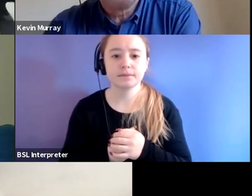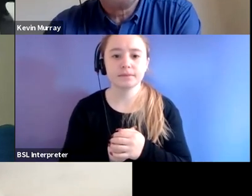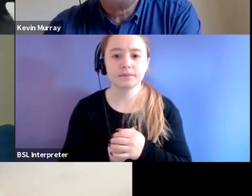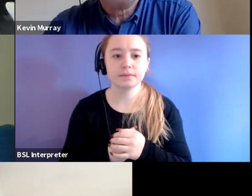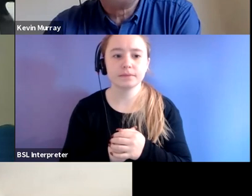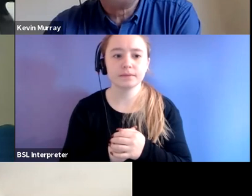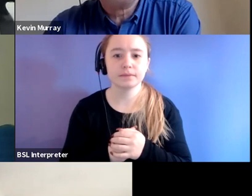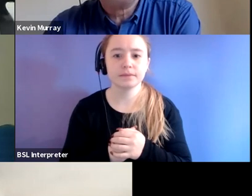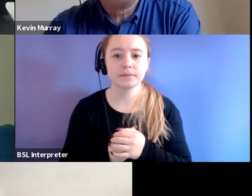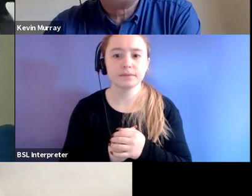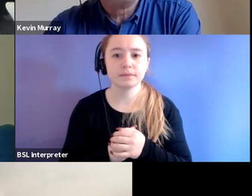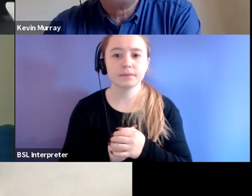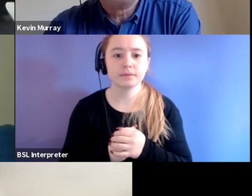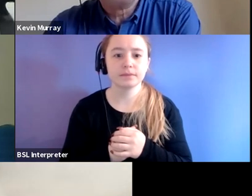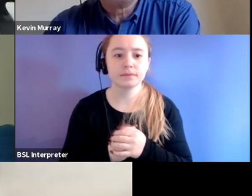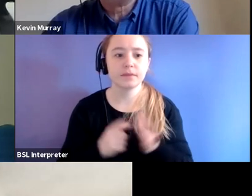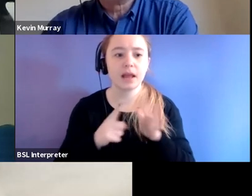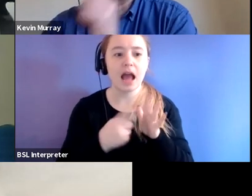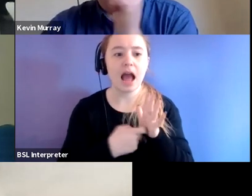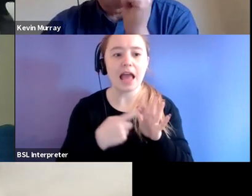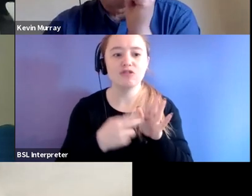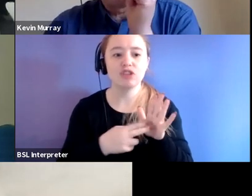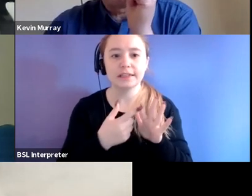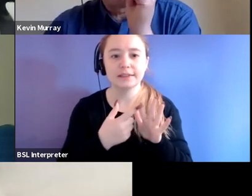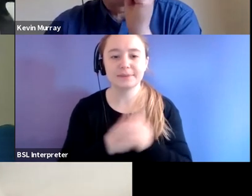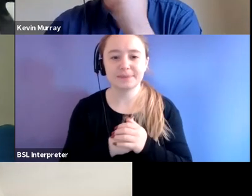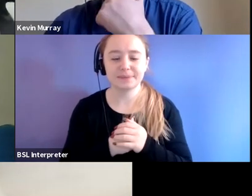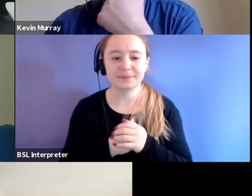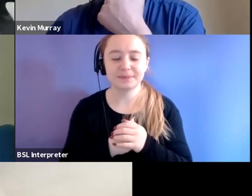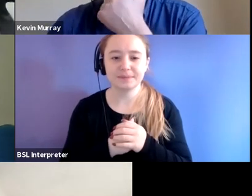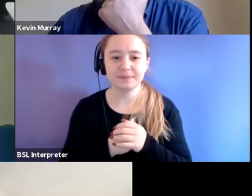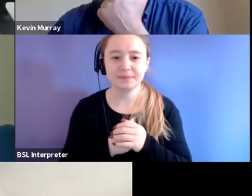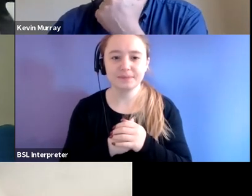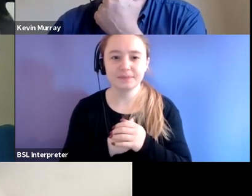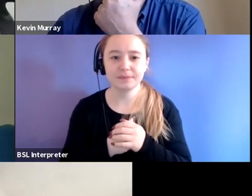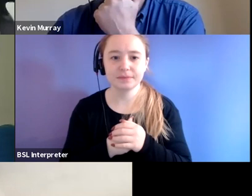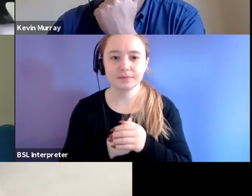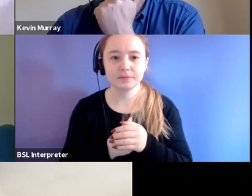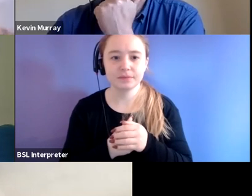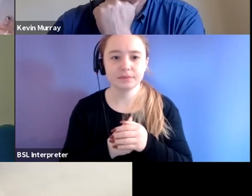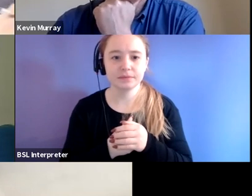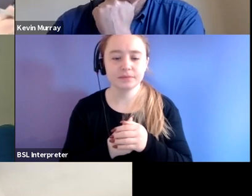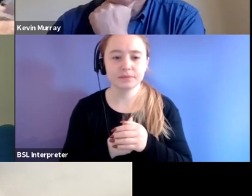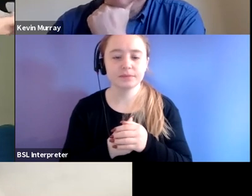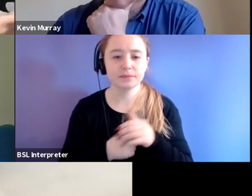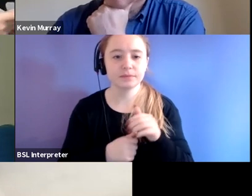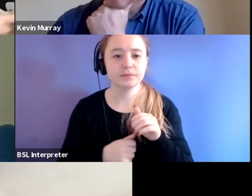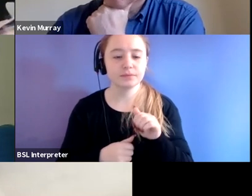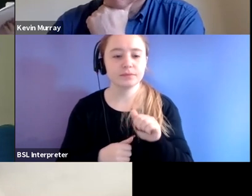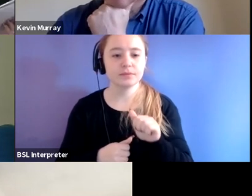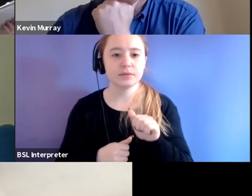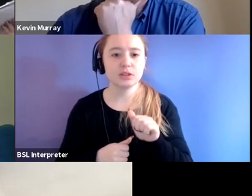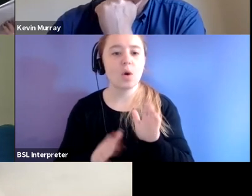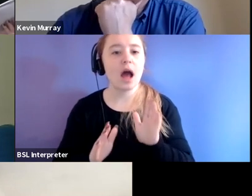I could come in on that. Thanks, Irene. So I think that's where I ended what I was talking about, is that we need